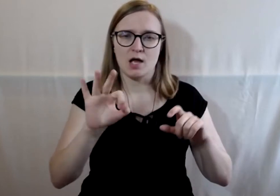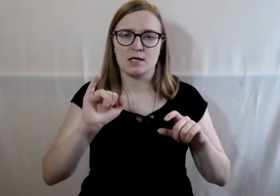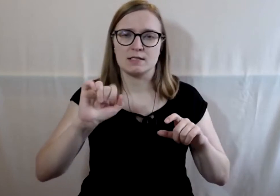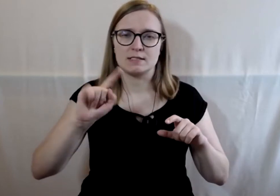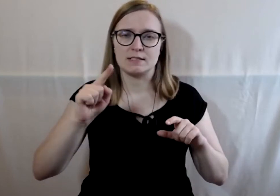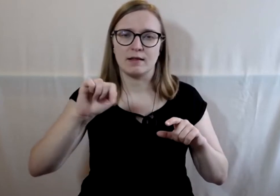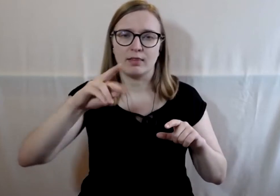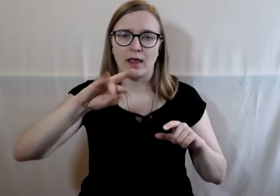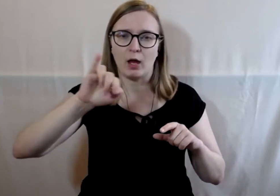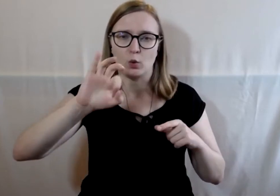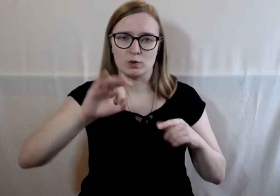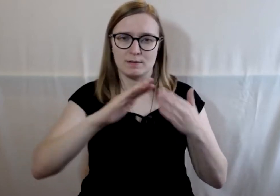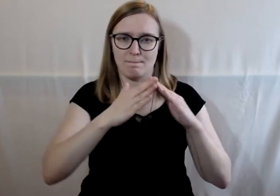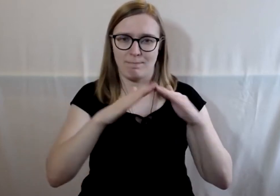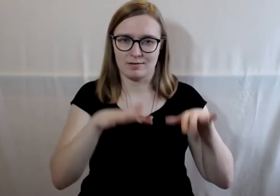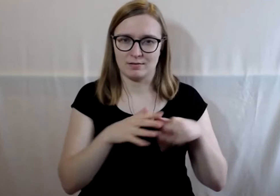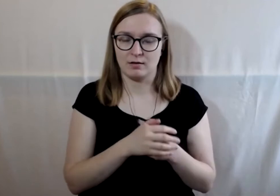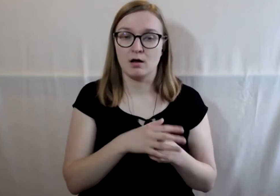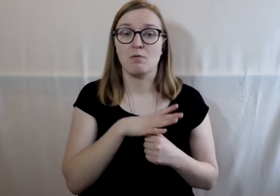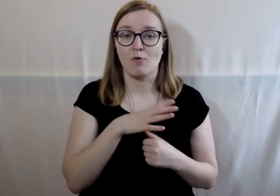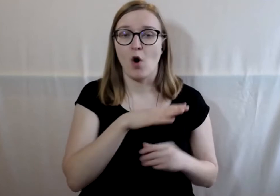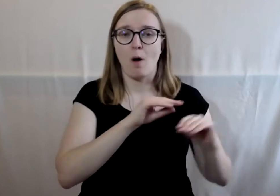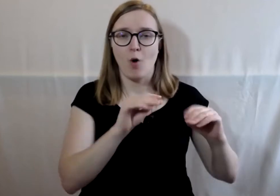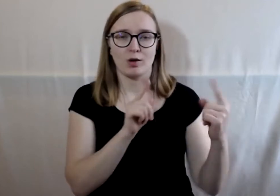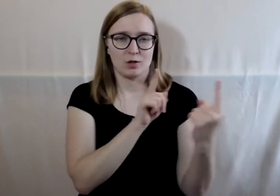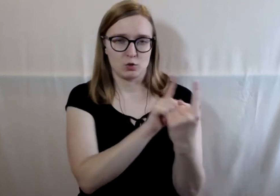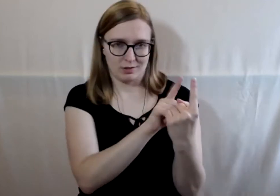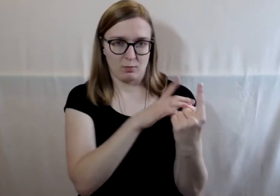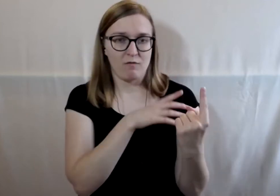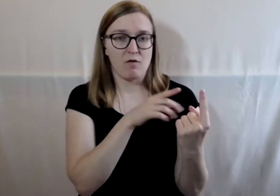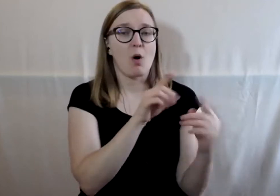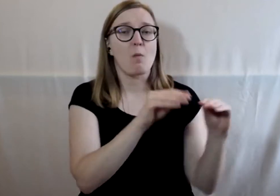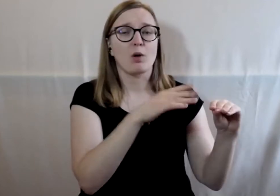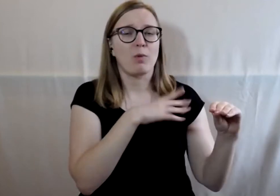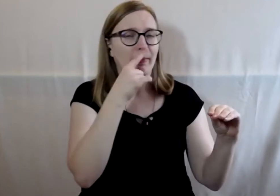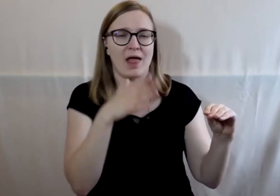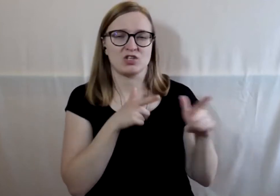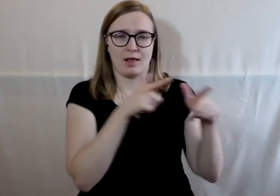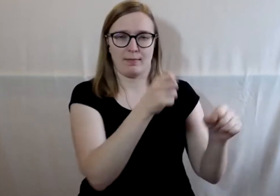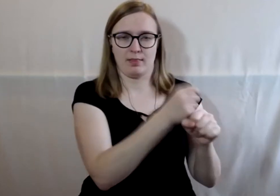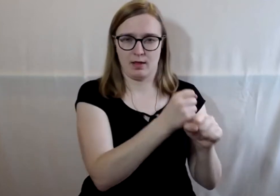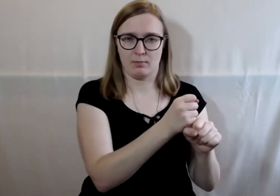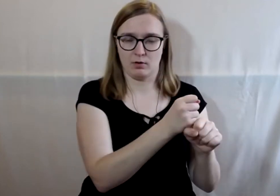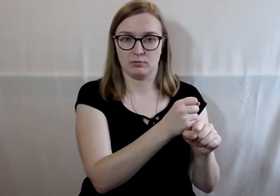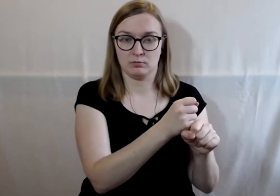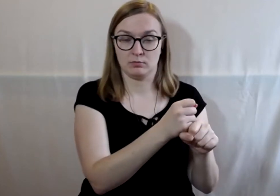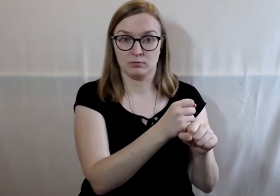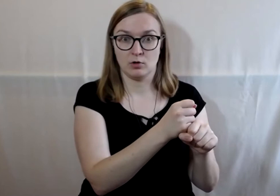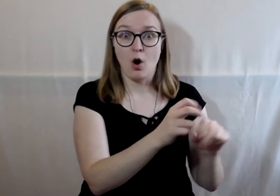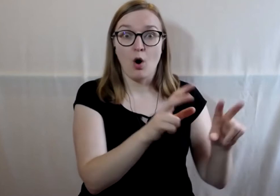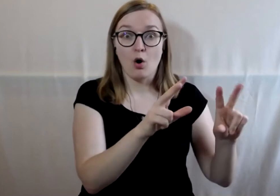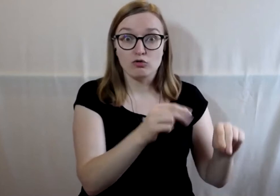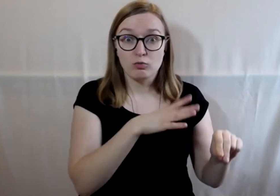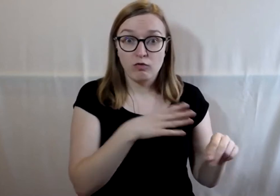would be talking to teachers, some that were just newly appointed, and they might have been 40, 50 years